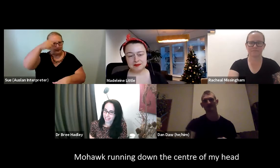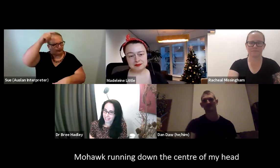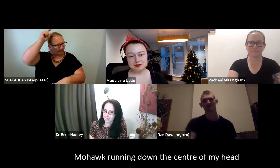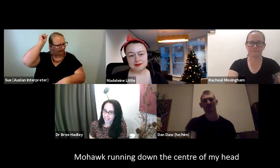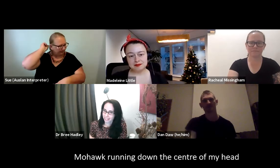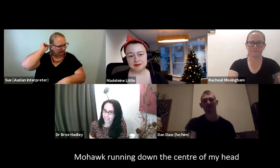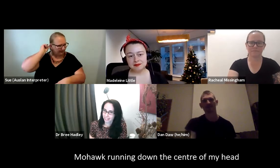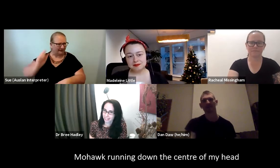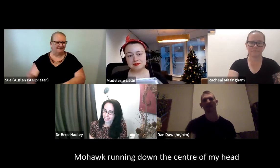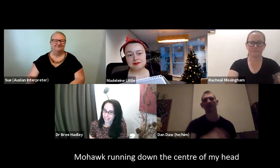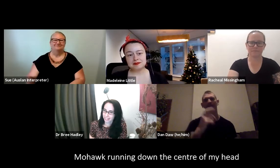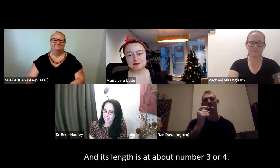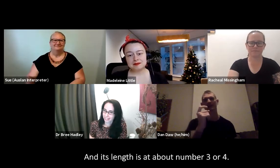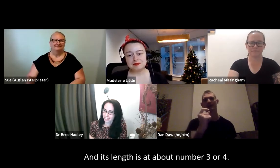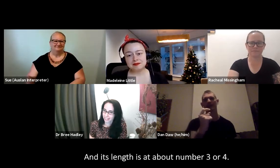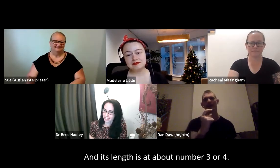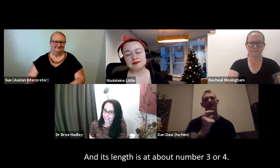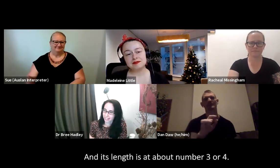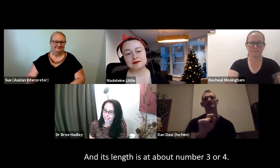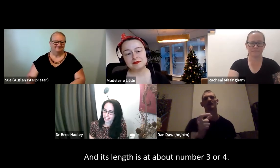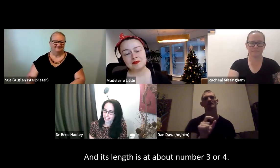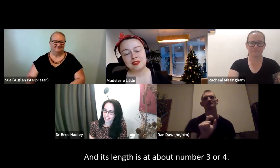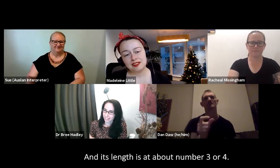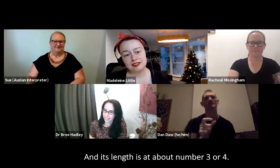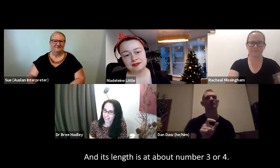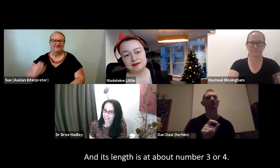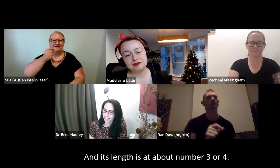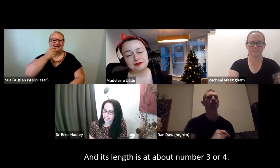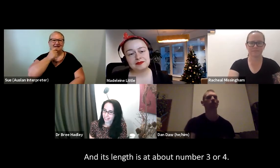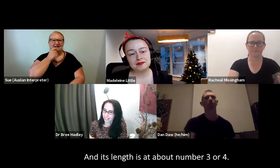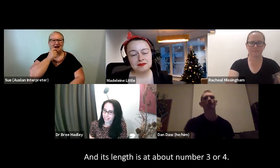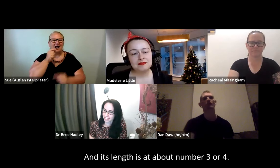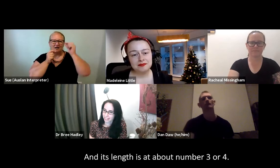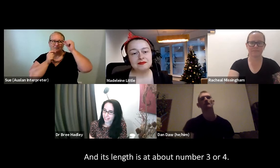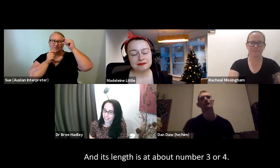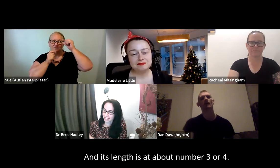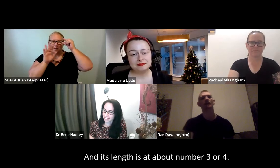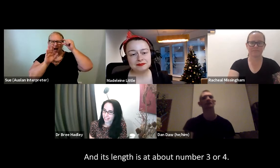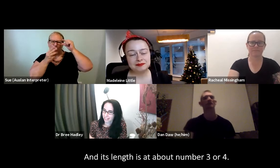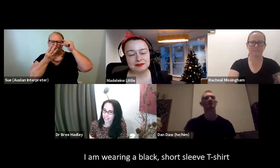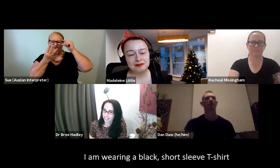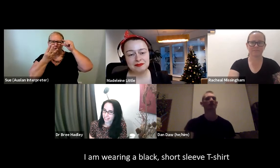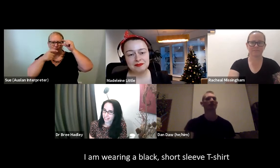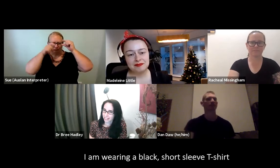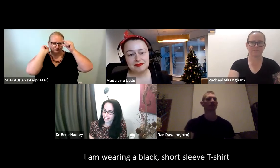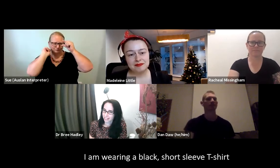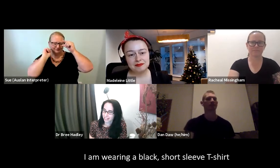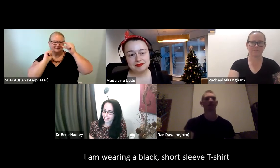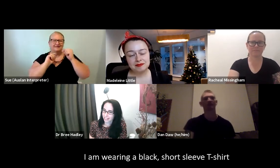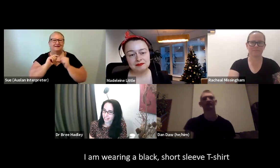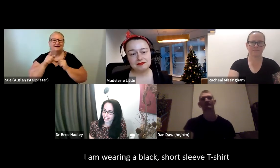the centre of my head, and it's at a length at about a number 3 or 4. I'm wearing